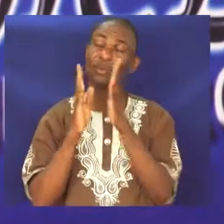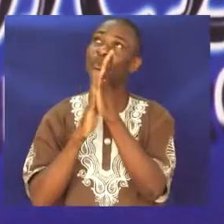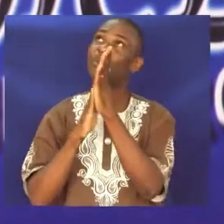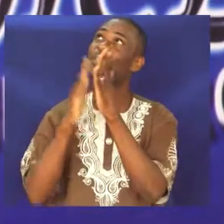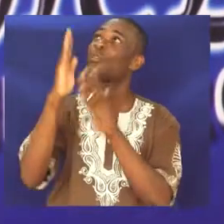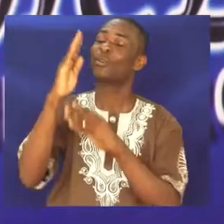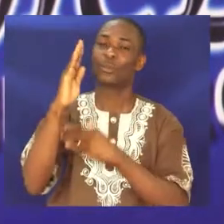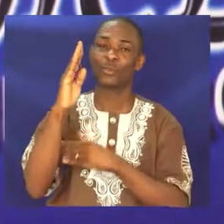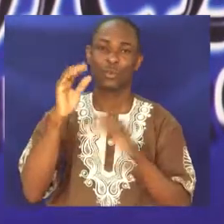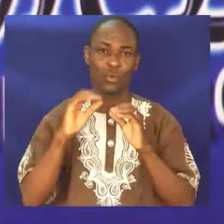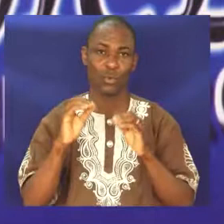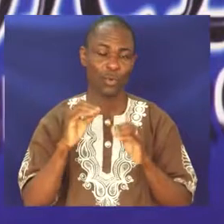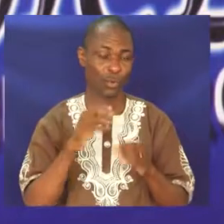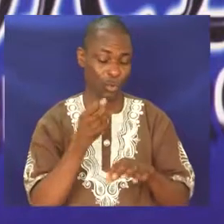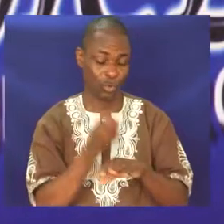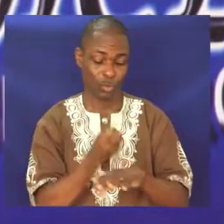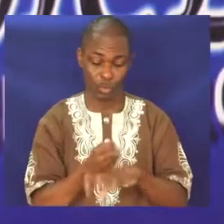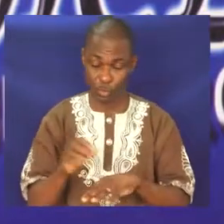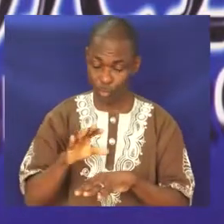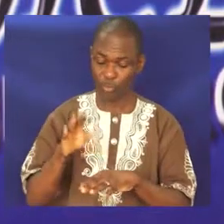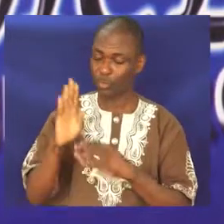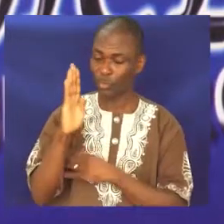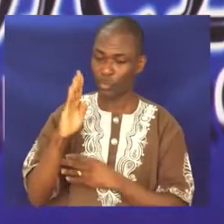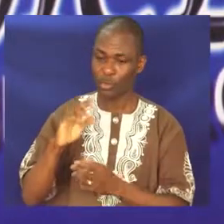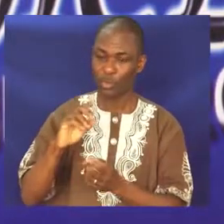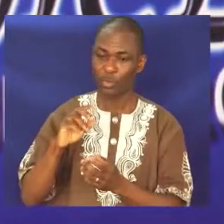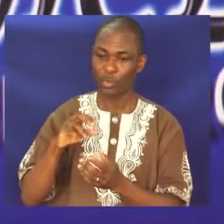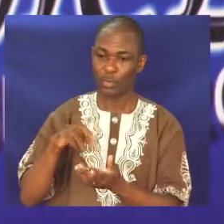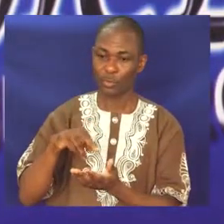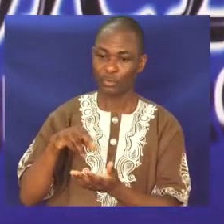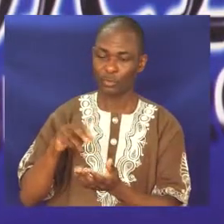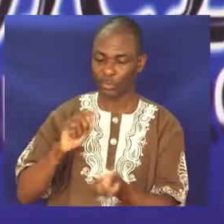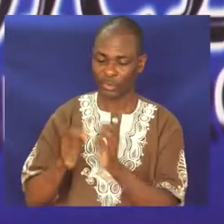emma nipa afiri mobam ama moba no abehye onyame ani monyam